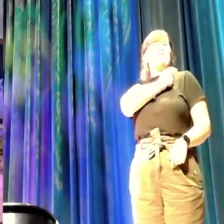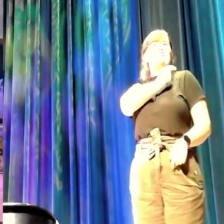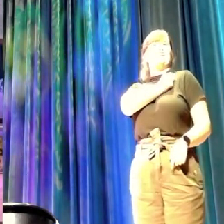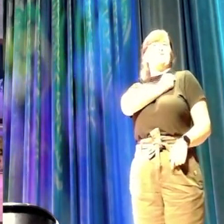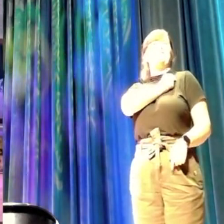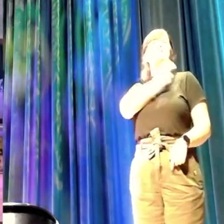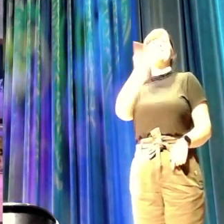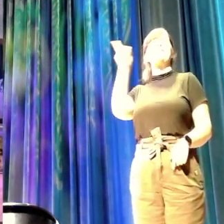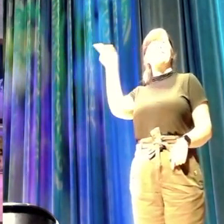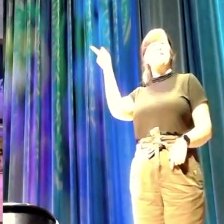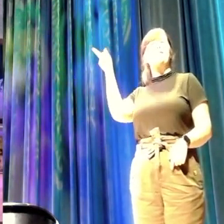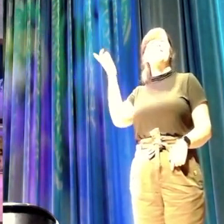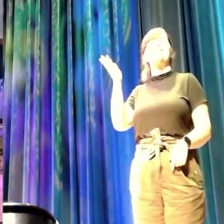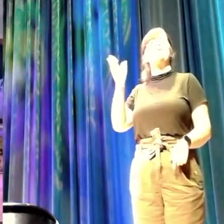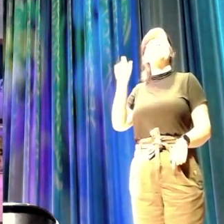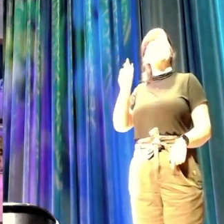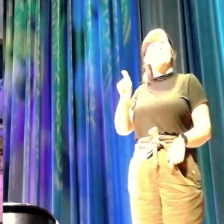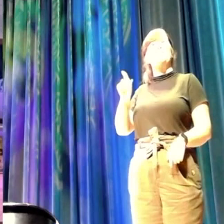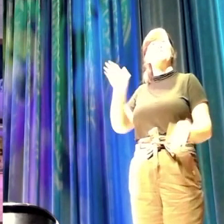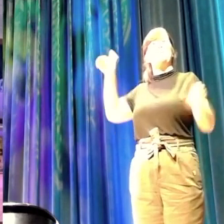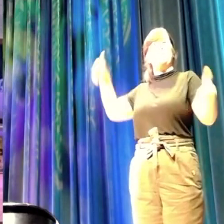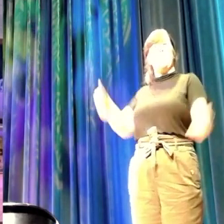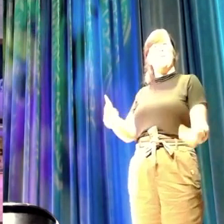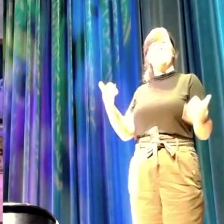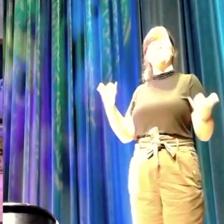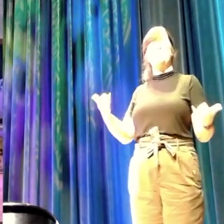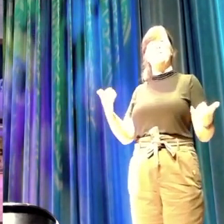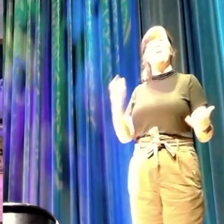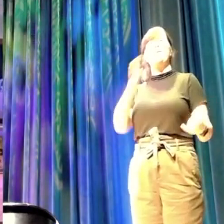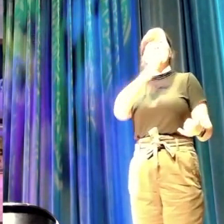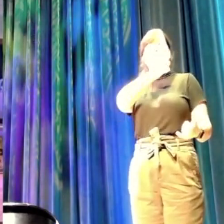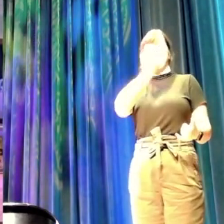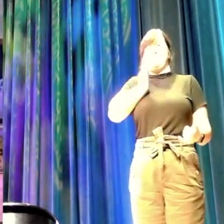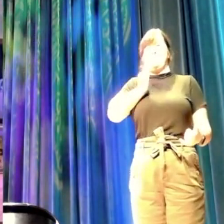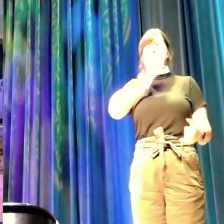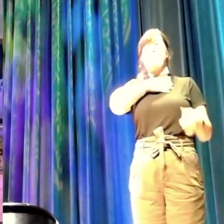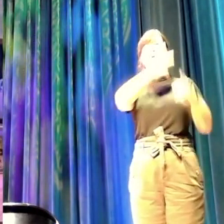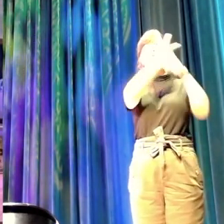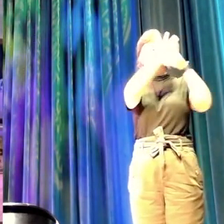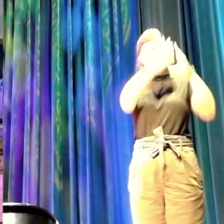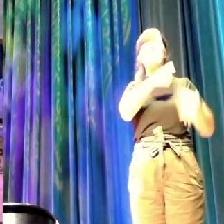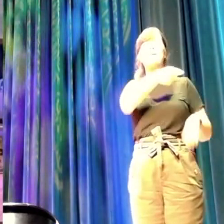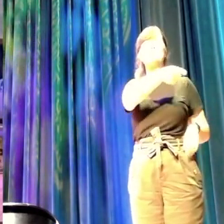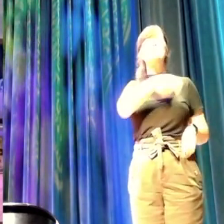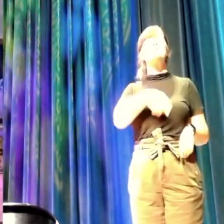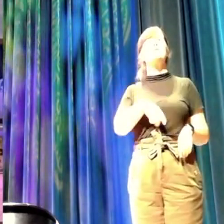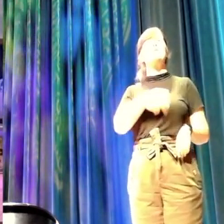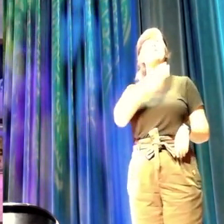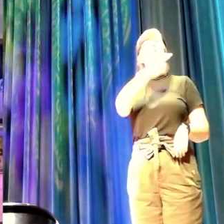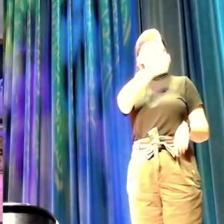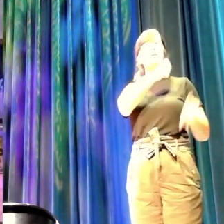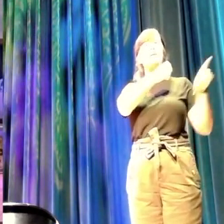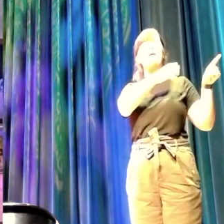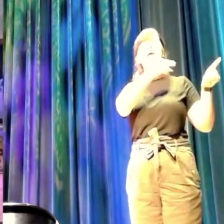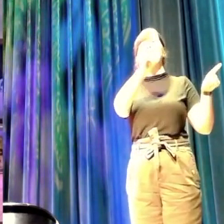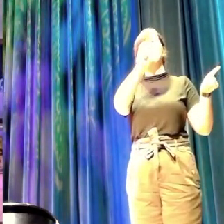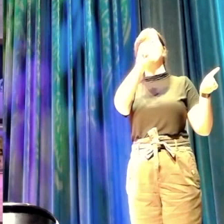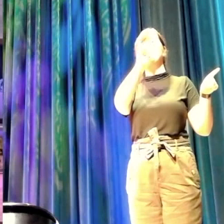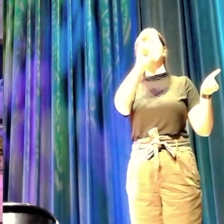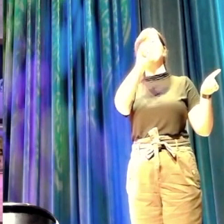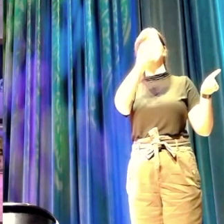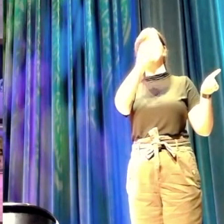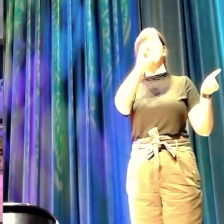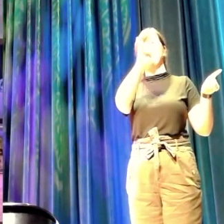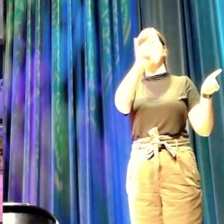was originally supposed to be given the welcome today, was my supervisor at the time, and he, along with Sydney Jones, the